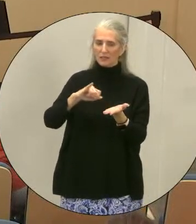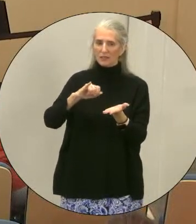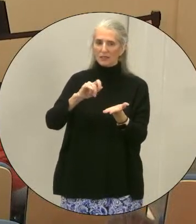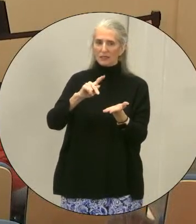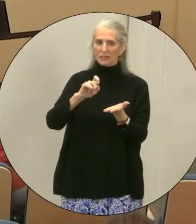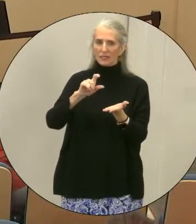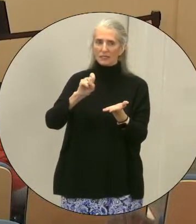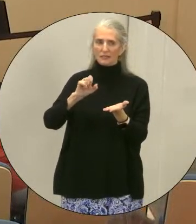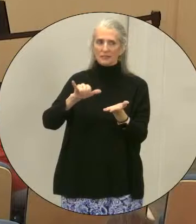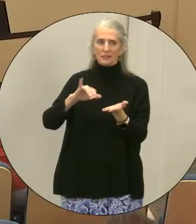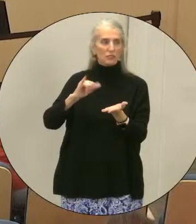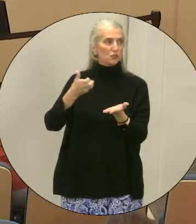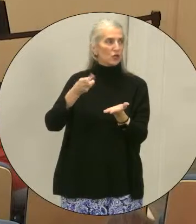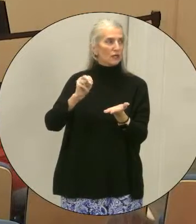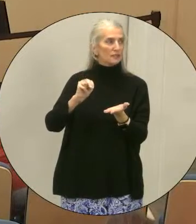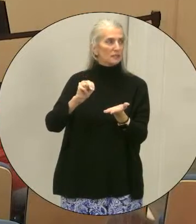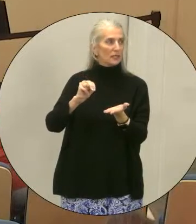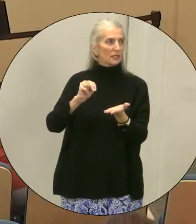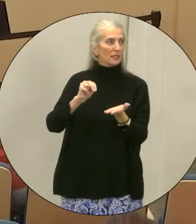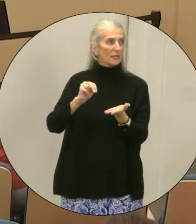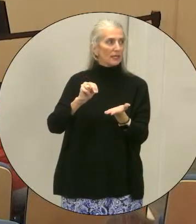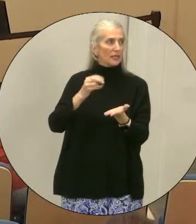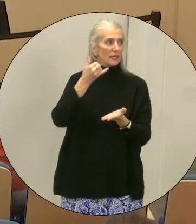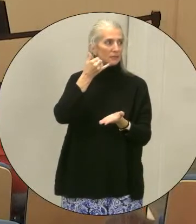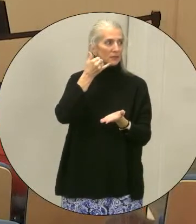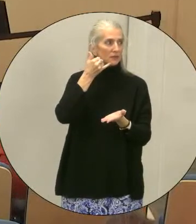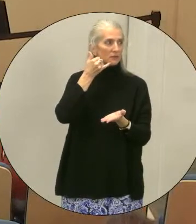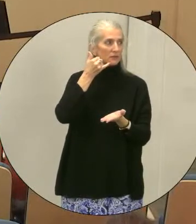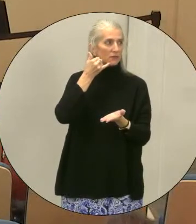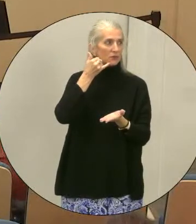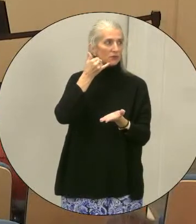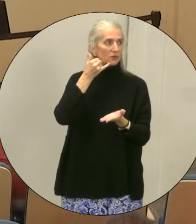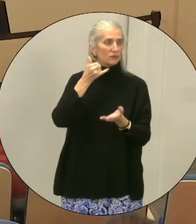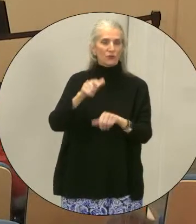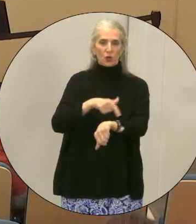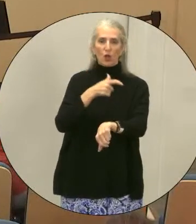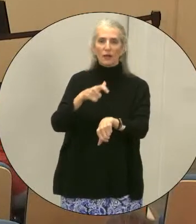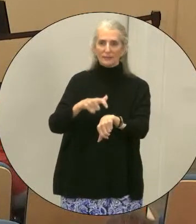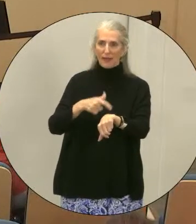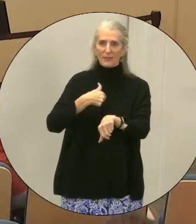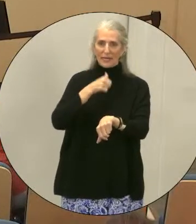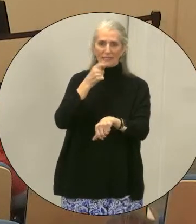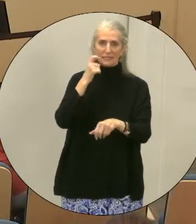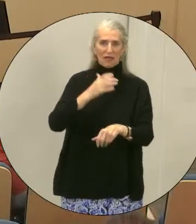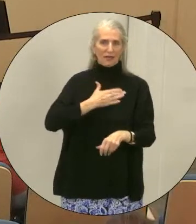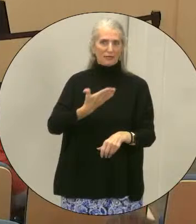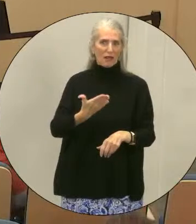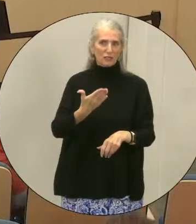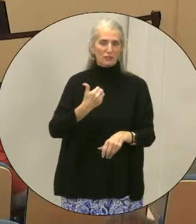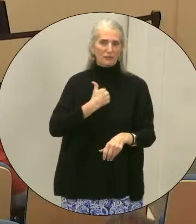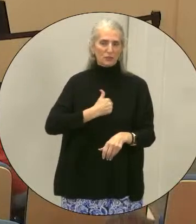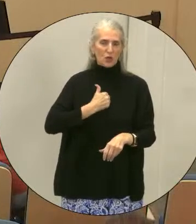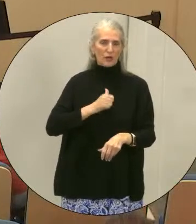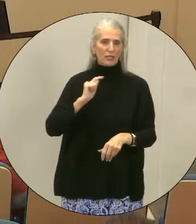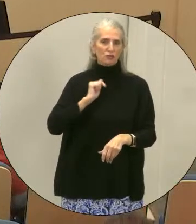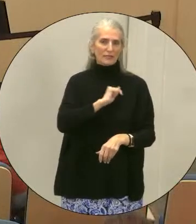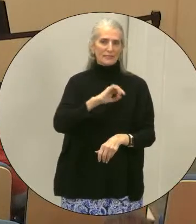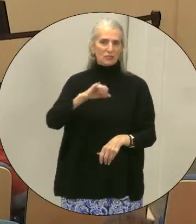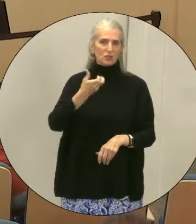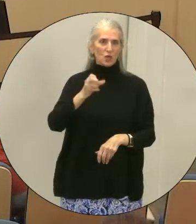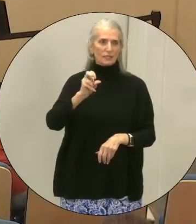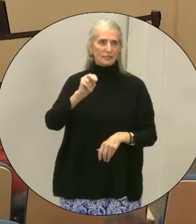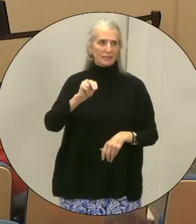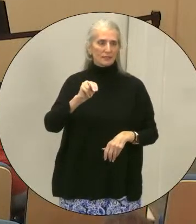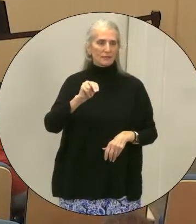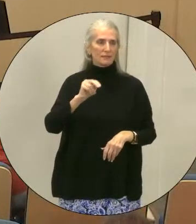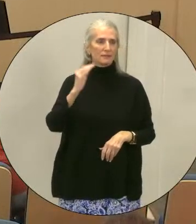phone for some time, and I did not acknowledge him. So my apologies, Trustee Johnson. Next trustee